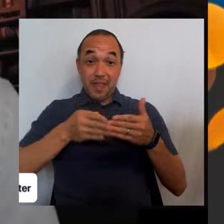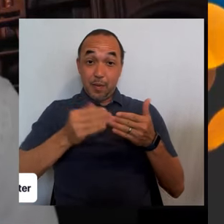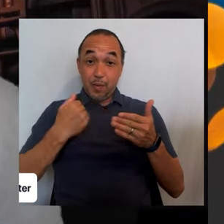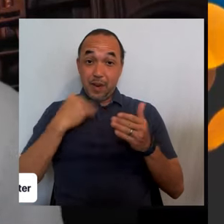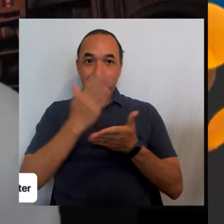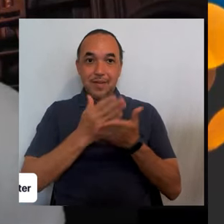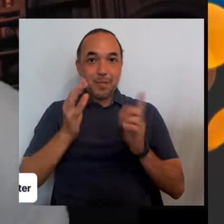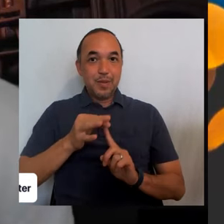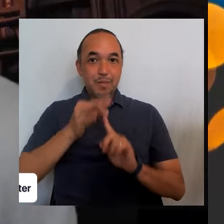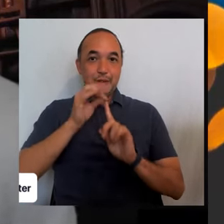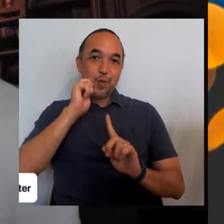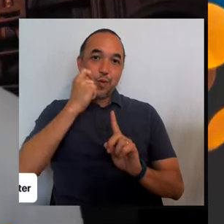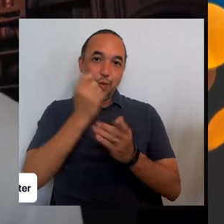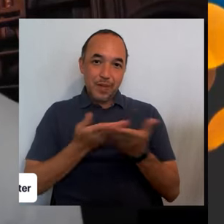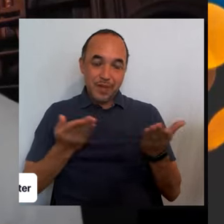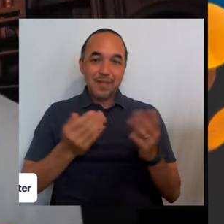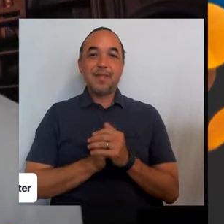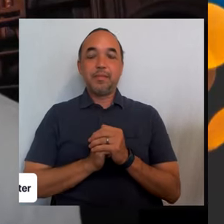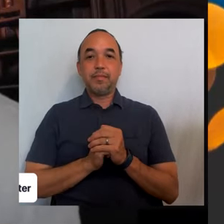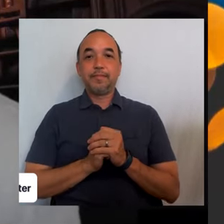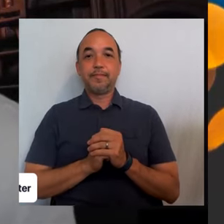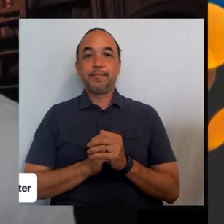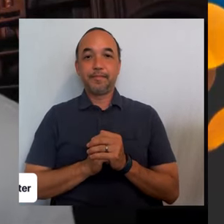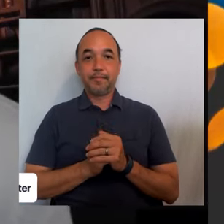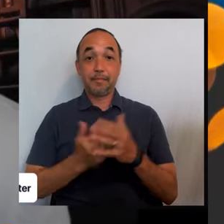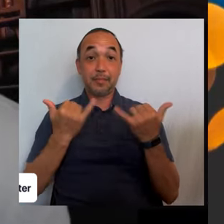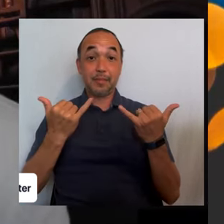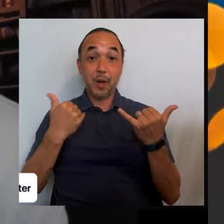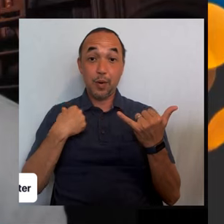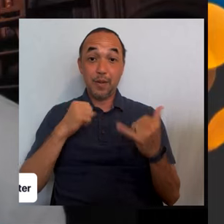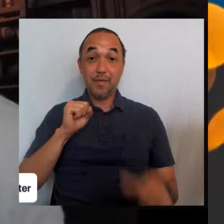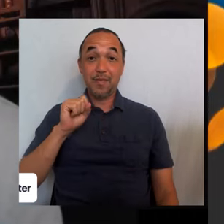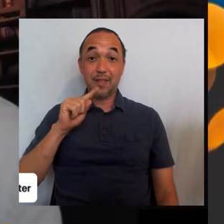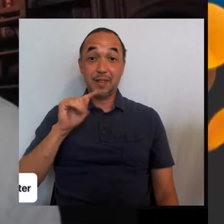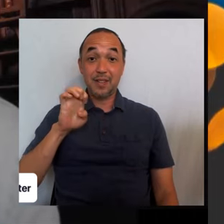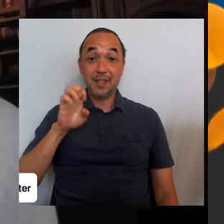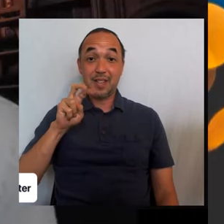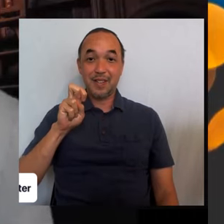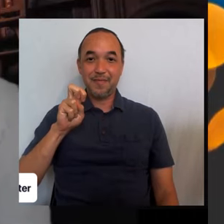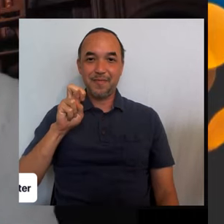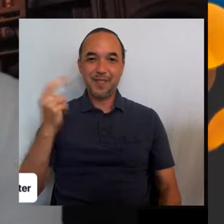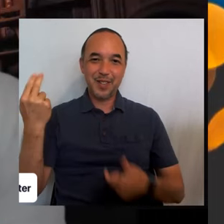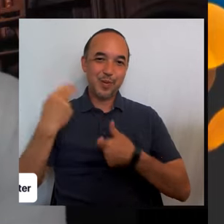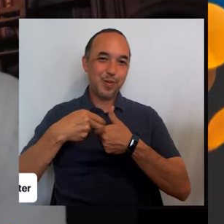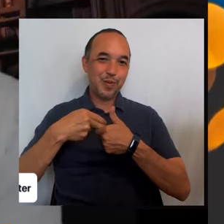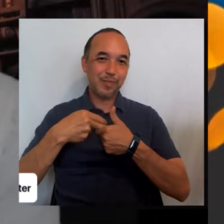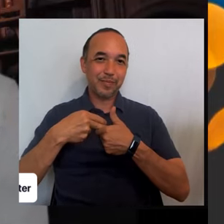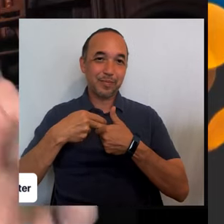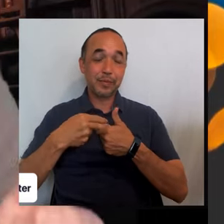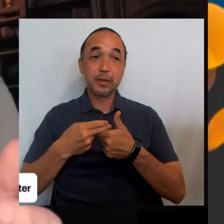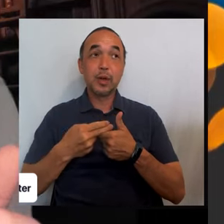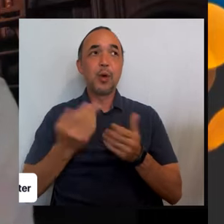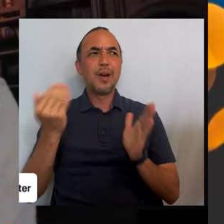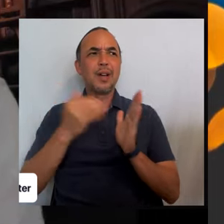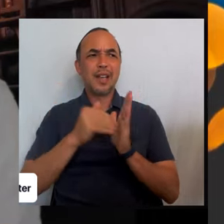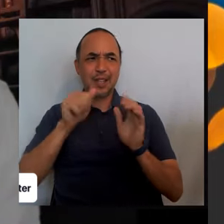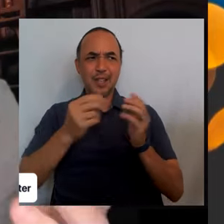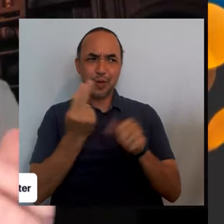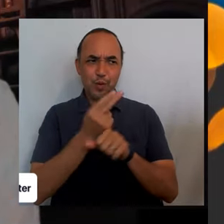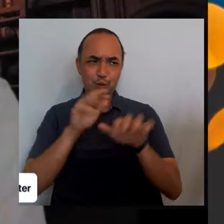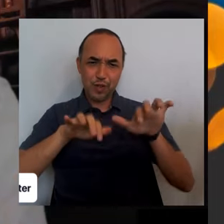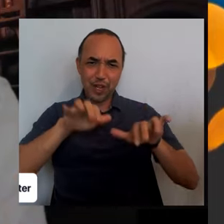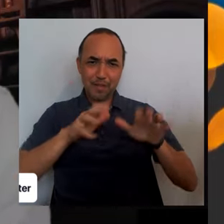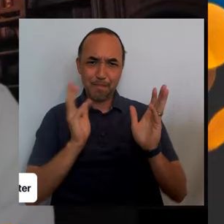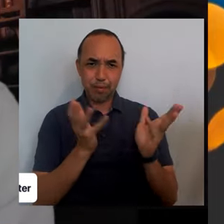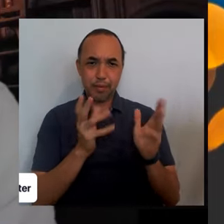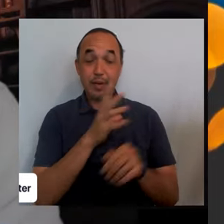Melissa. There's Steve. Let's get Steve in here. And yeah, feel free to use the chat box and also the Q&A. If you have